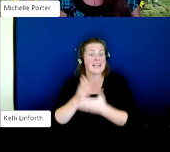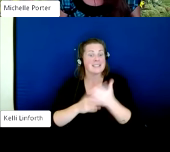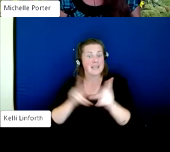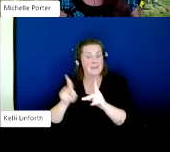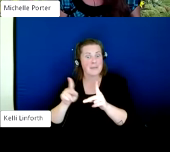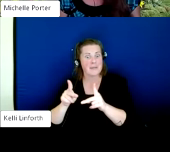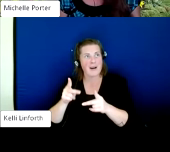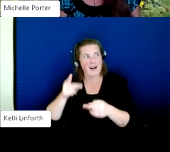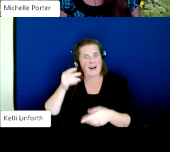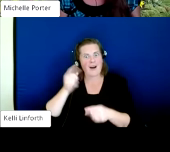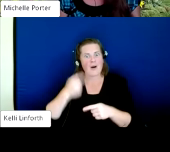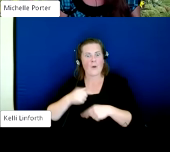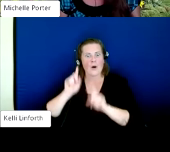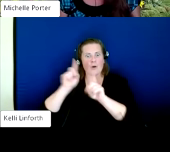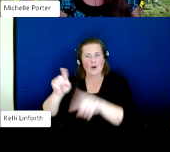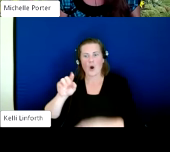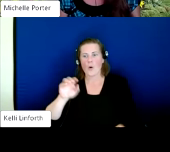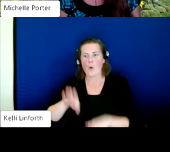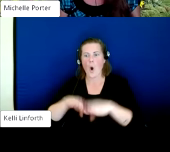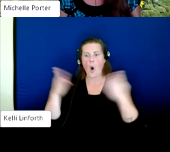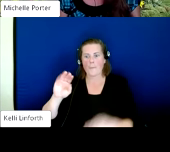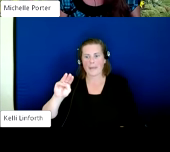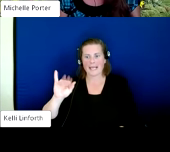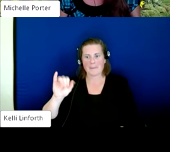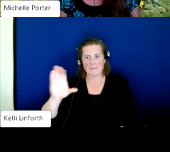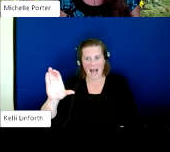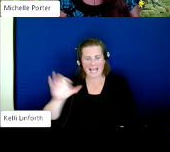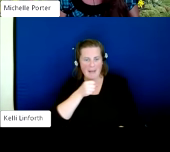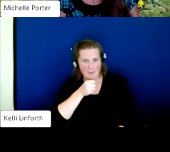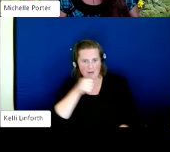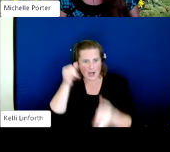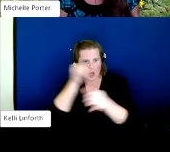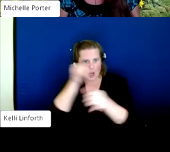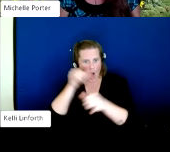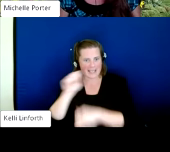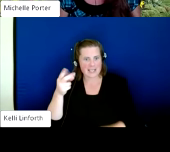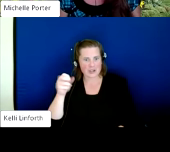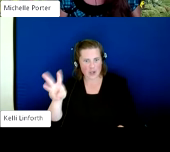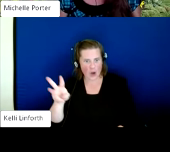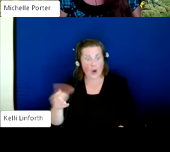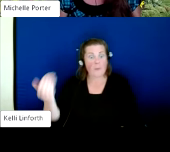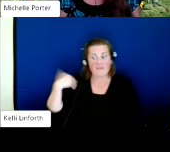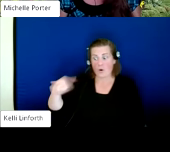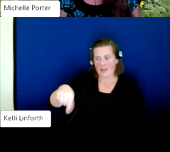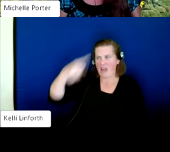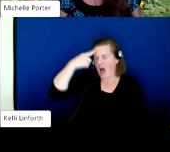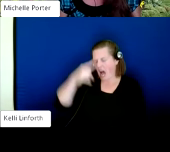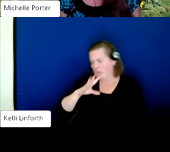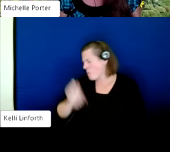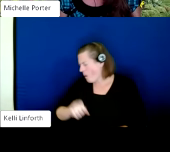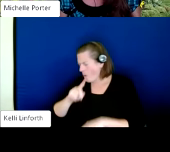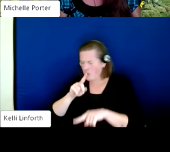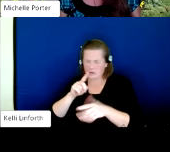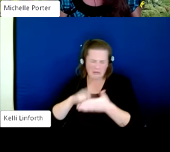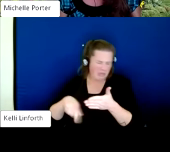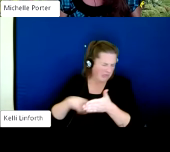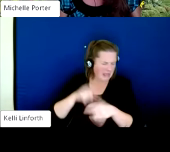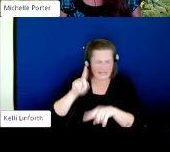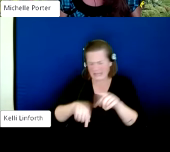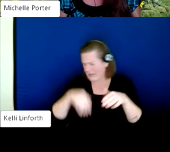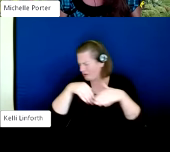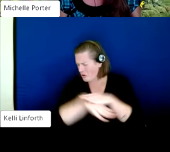and participate in that. They said they never would have done it in the past because they would have thought they were too old. Someone went on a trip